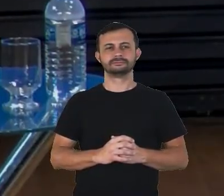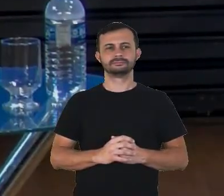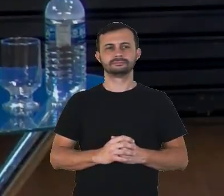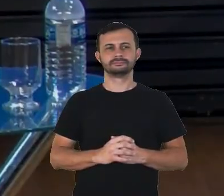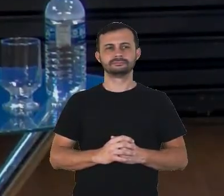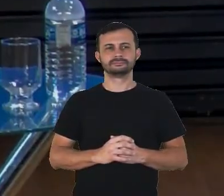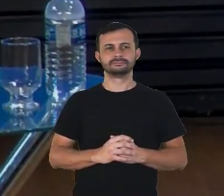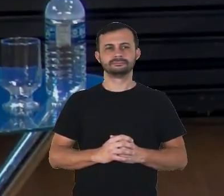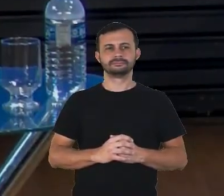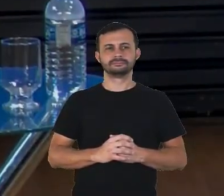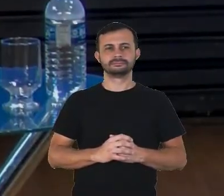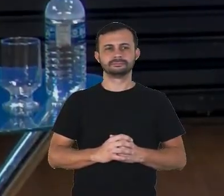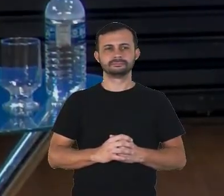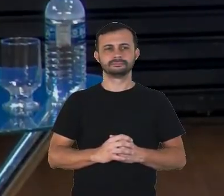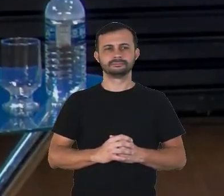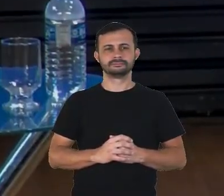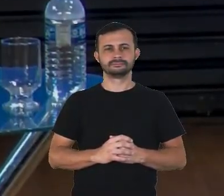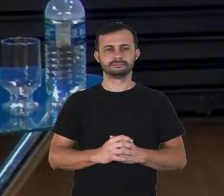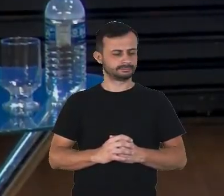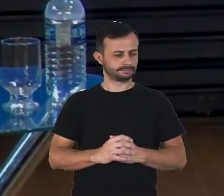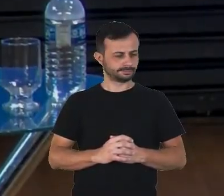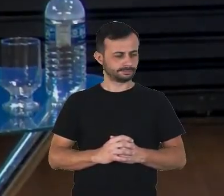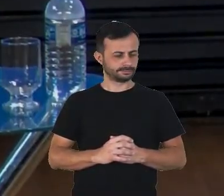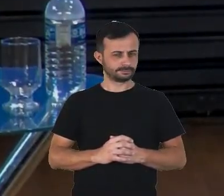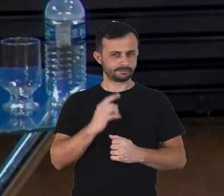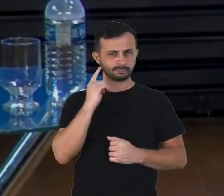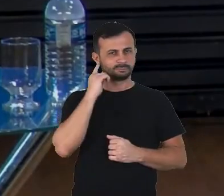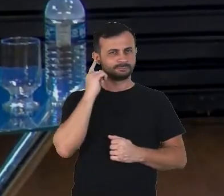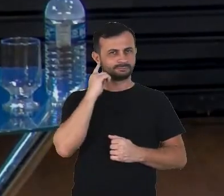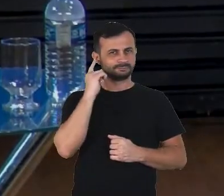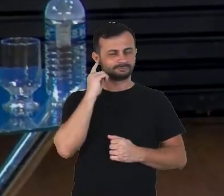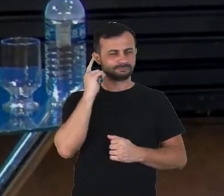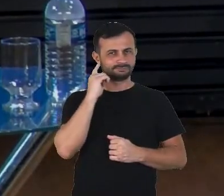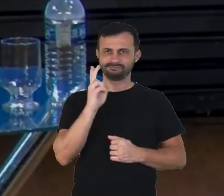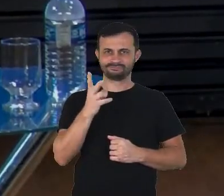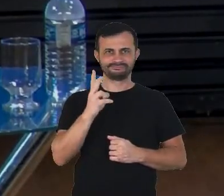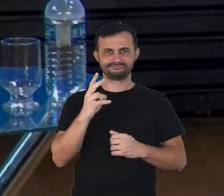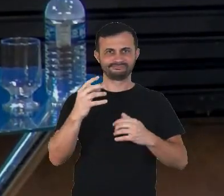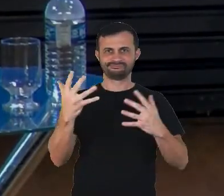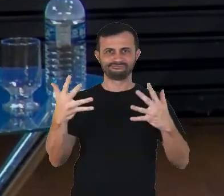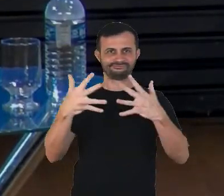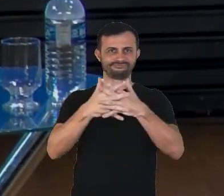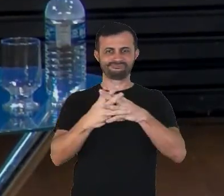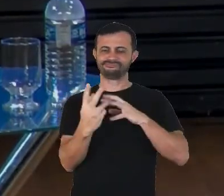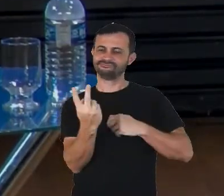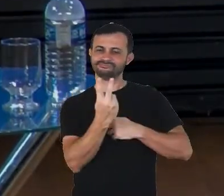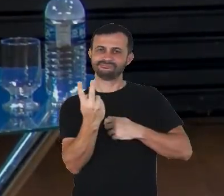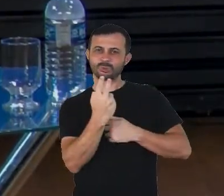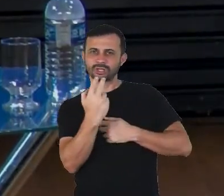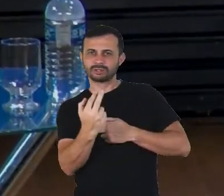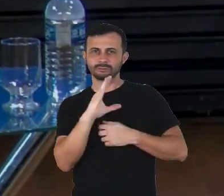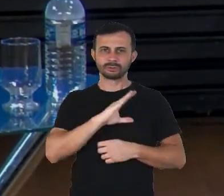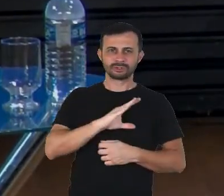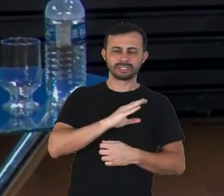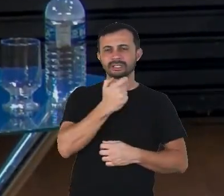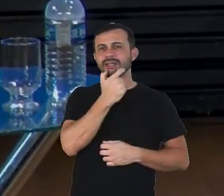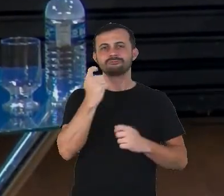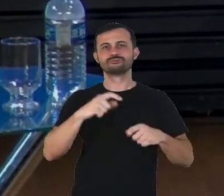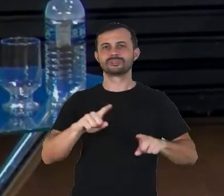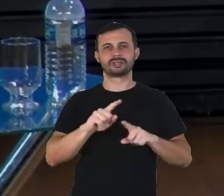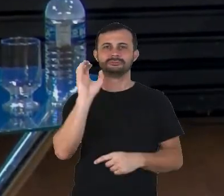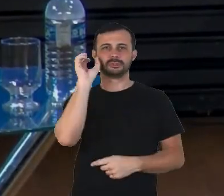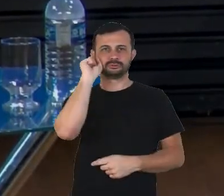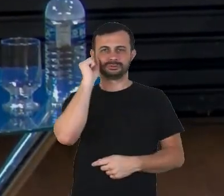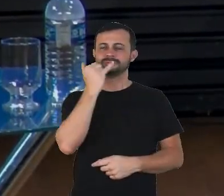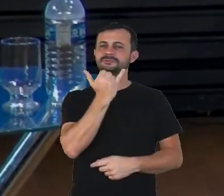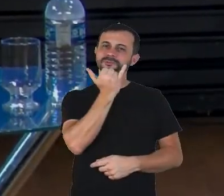designs, because after build it was, as Dr. Prisco says, we couldn't done